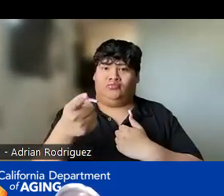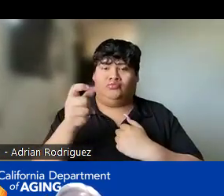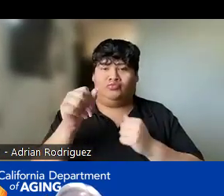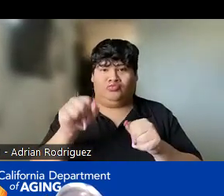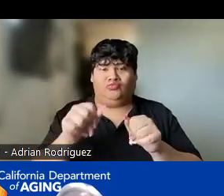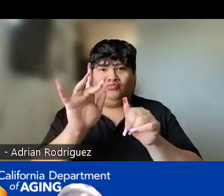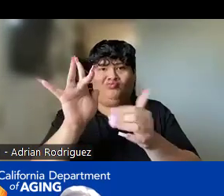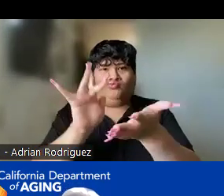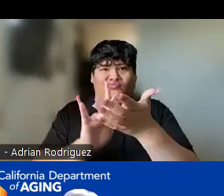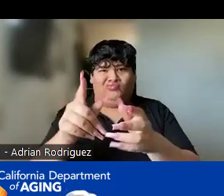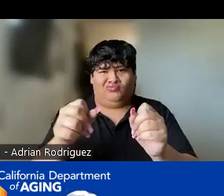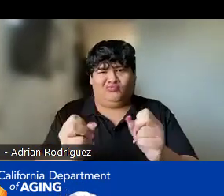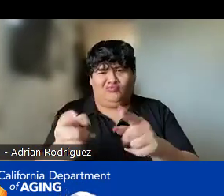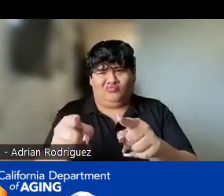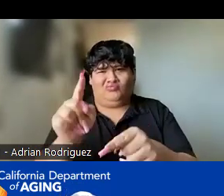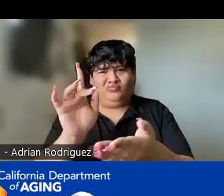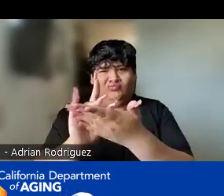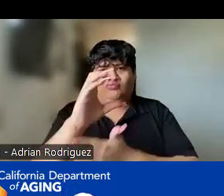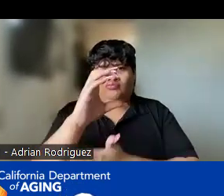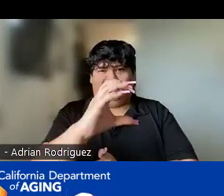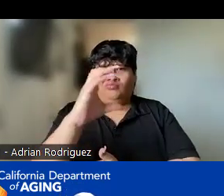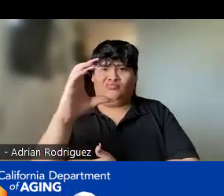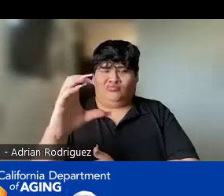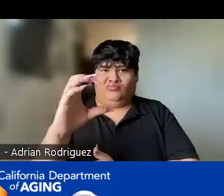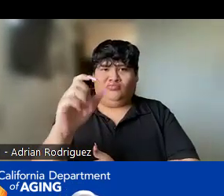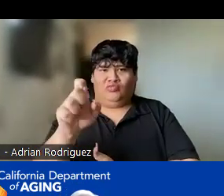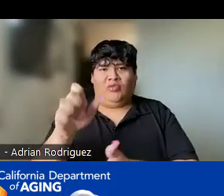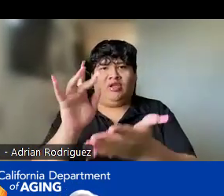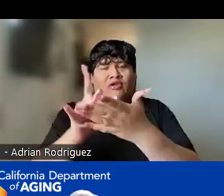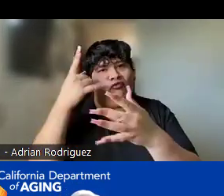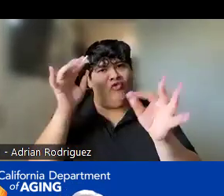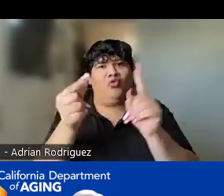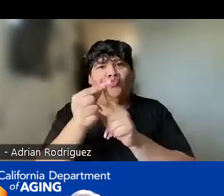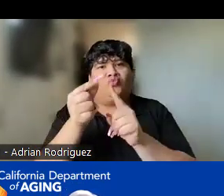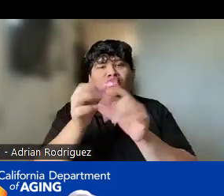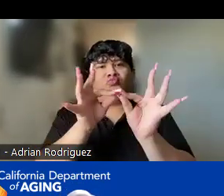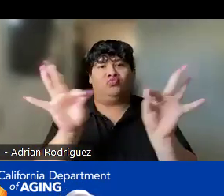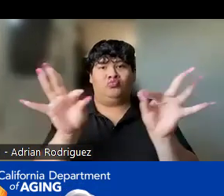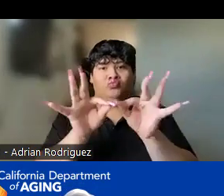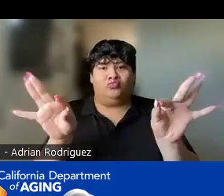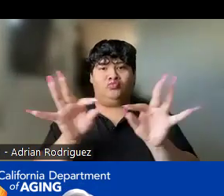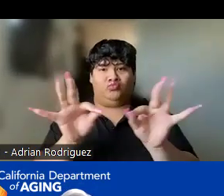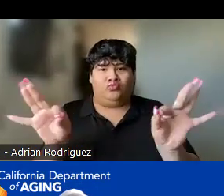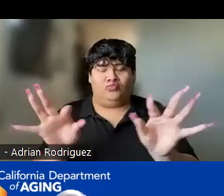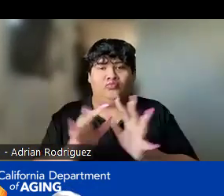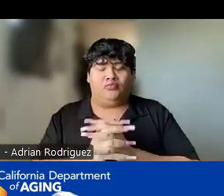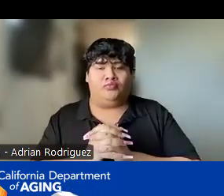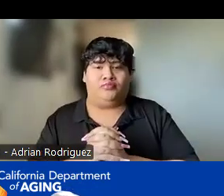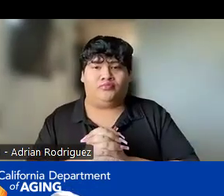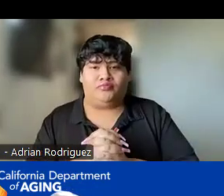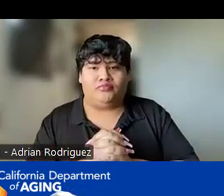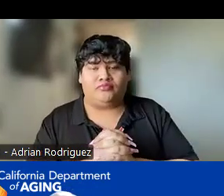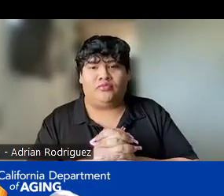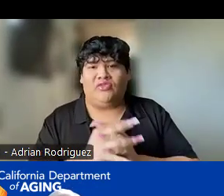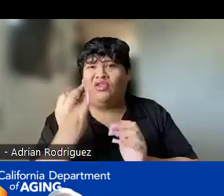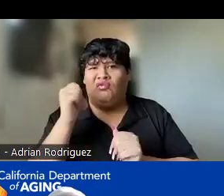engage that with the CC icon. It's at the bottom of my toolbar. If you don't see